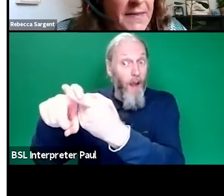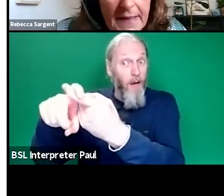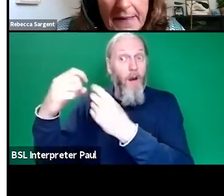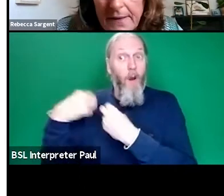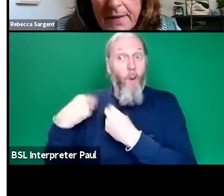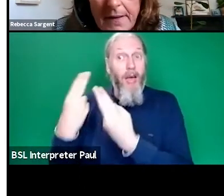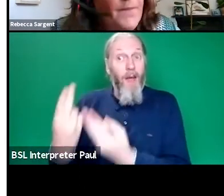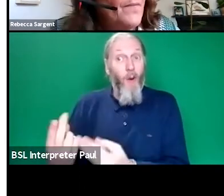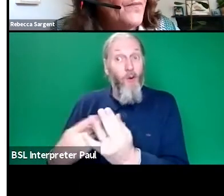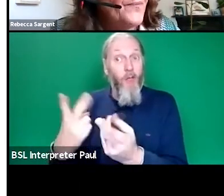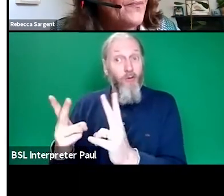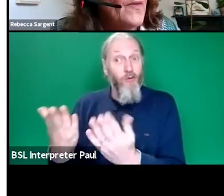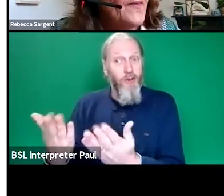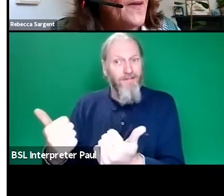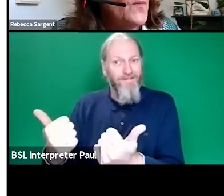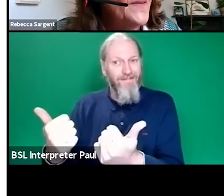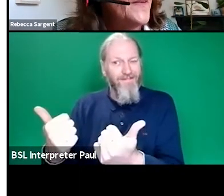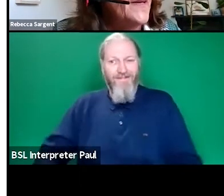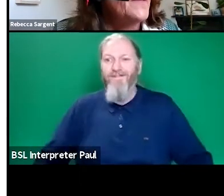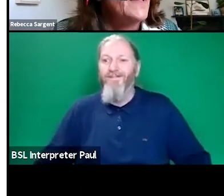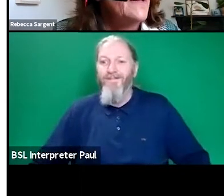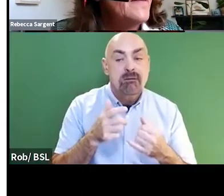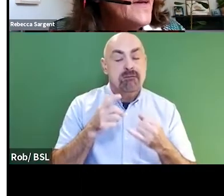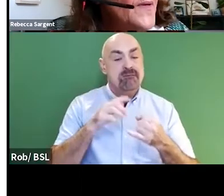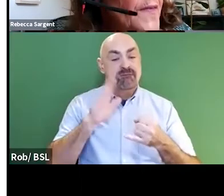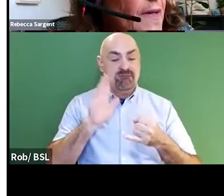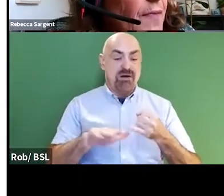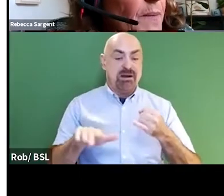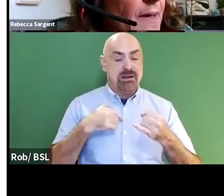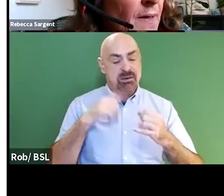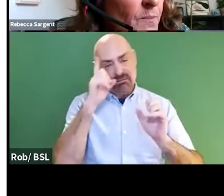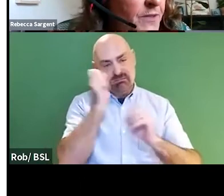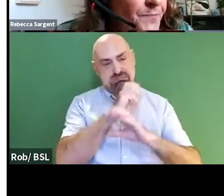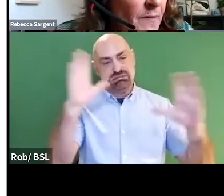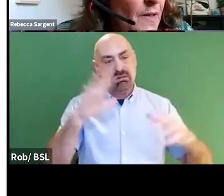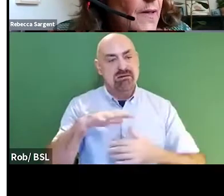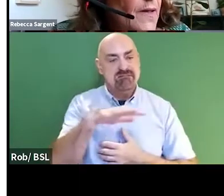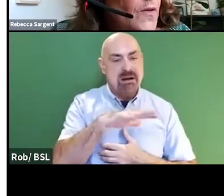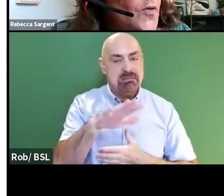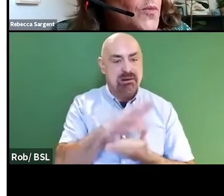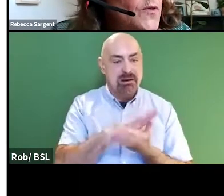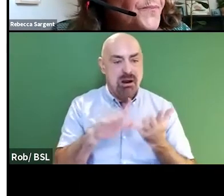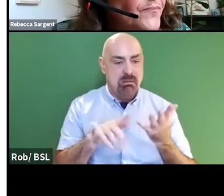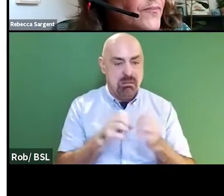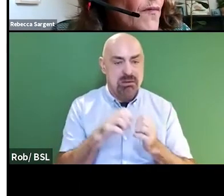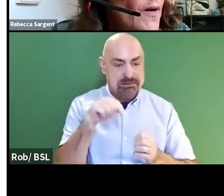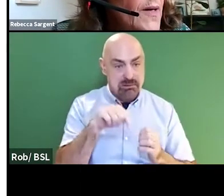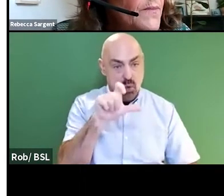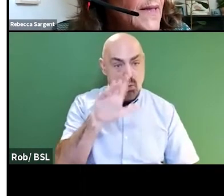So finally, this is how we see it really. This is how we see family hubs in Cornwall.